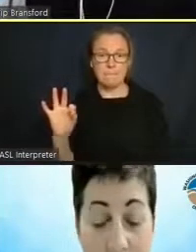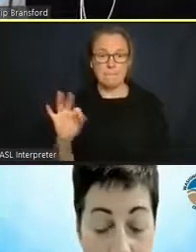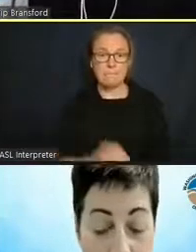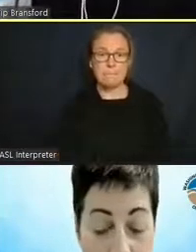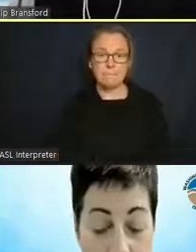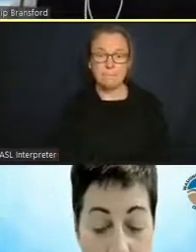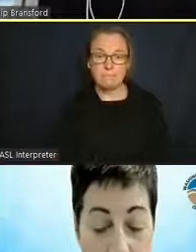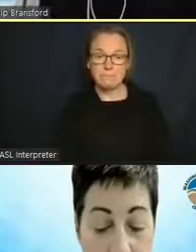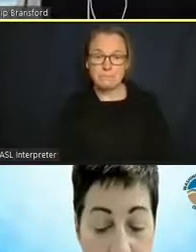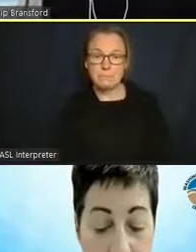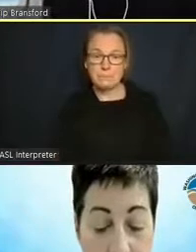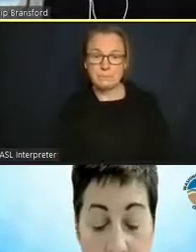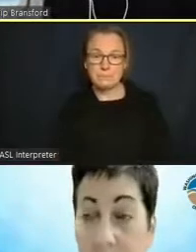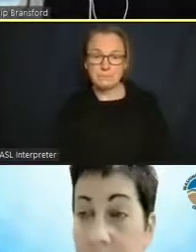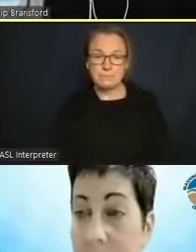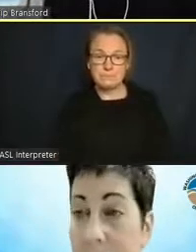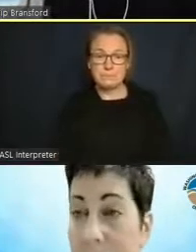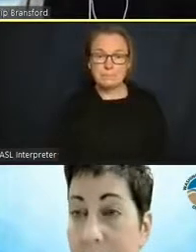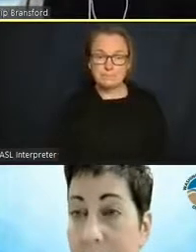configurations, different